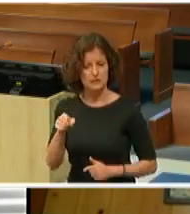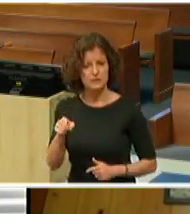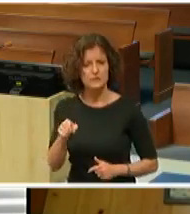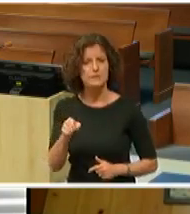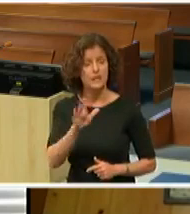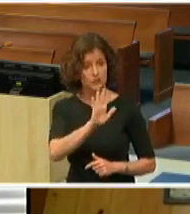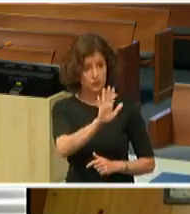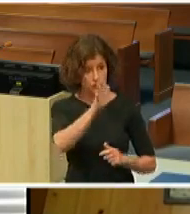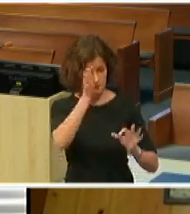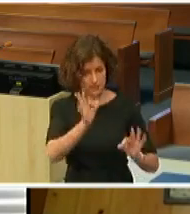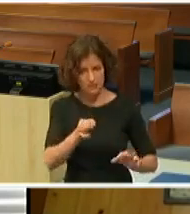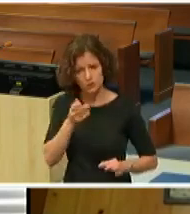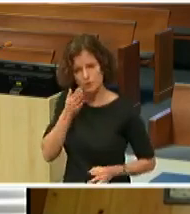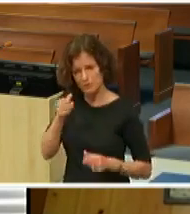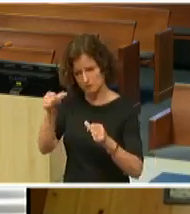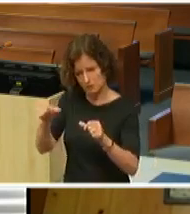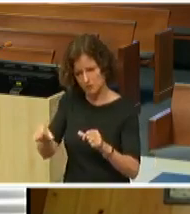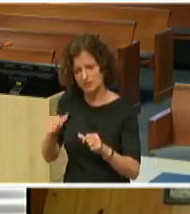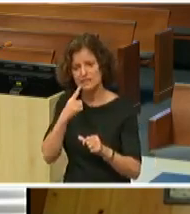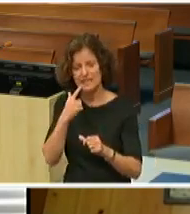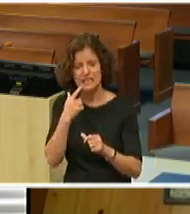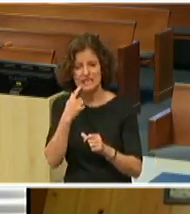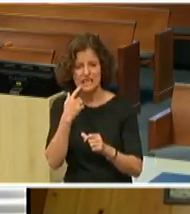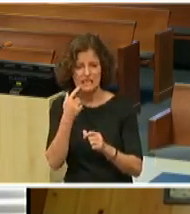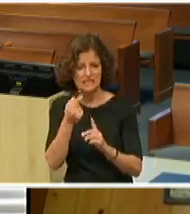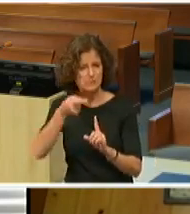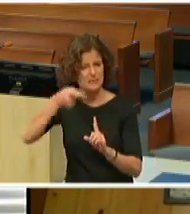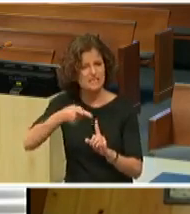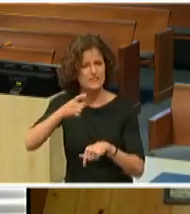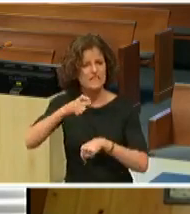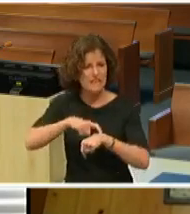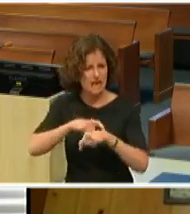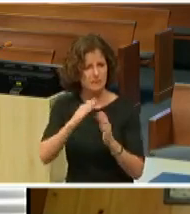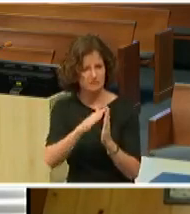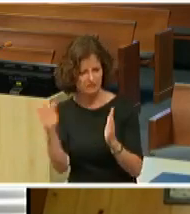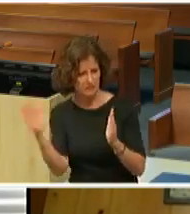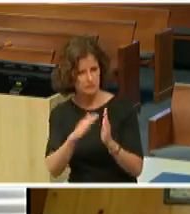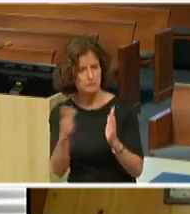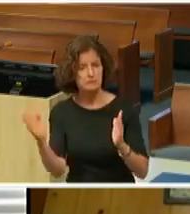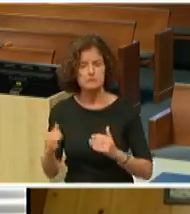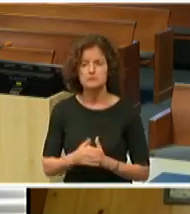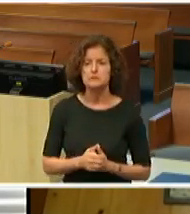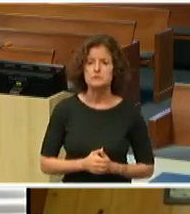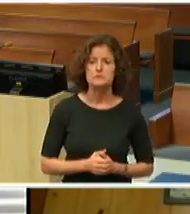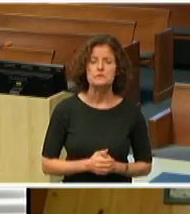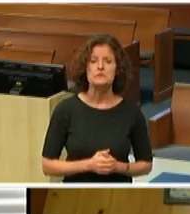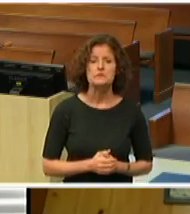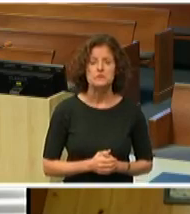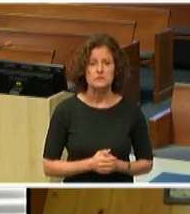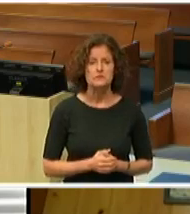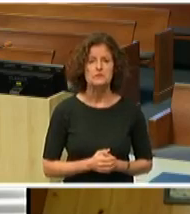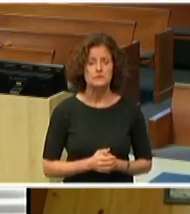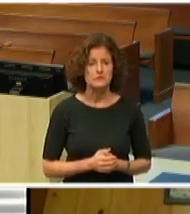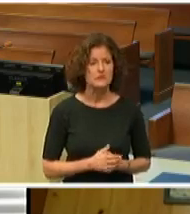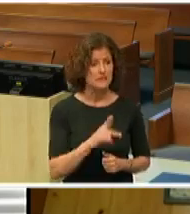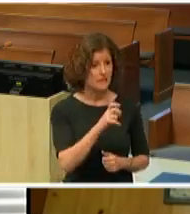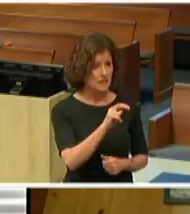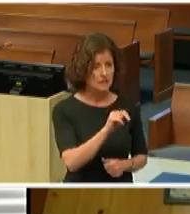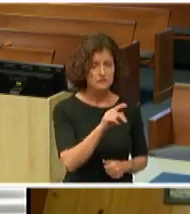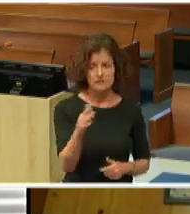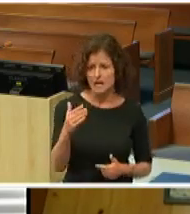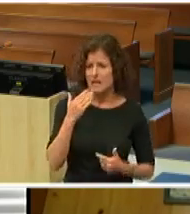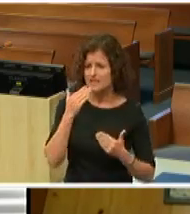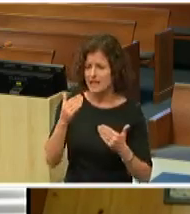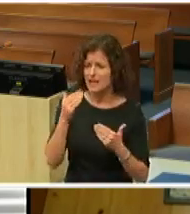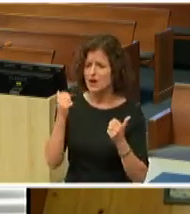your decision will be posted within a certain amount of time. All right, Ken. Thank you, Ms. Chair. I want to thank a number of